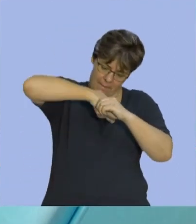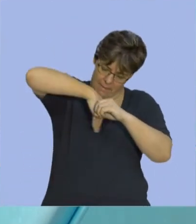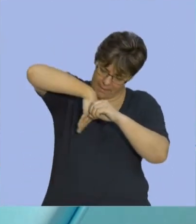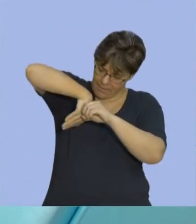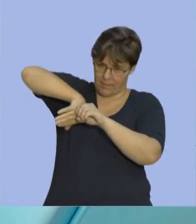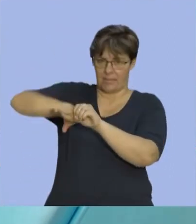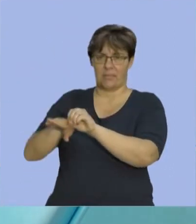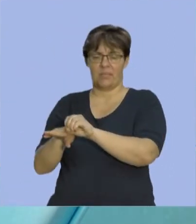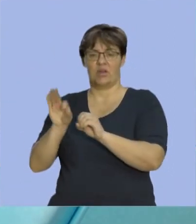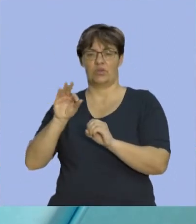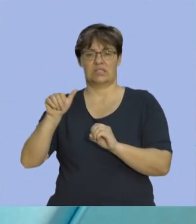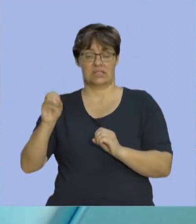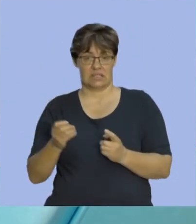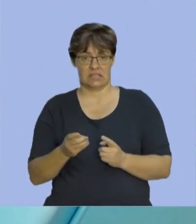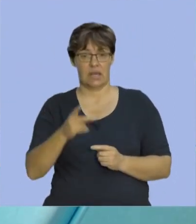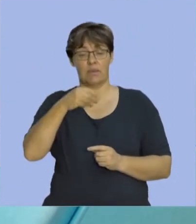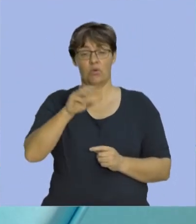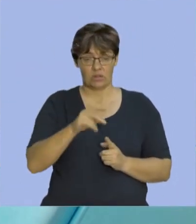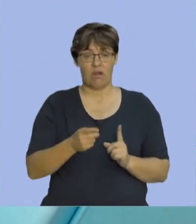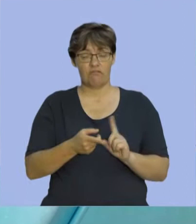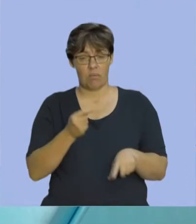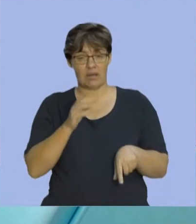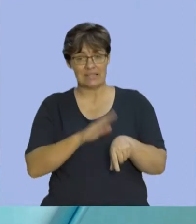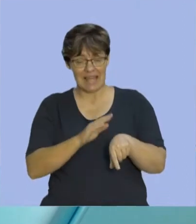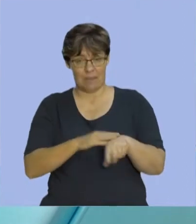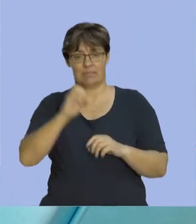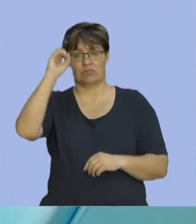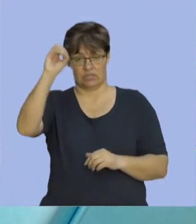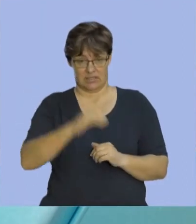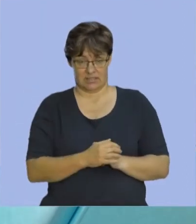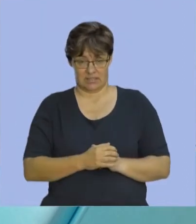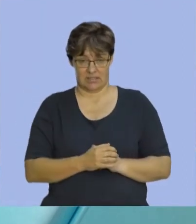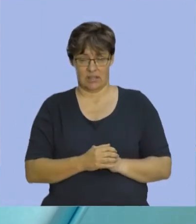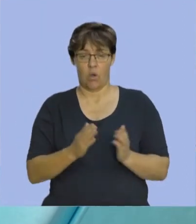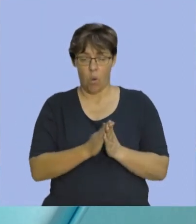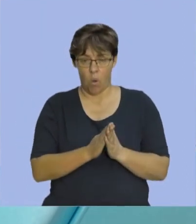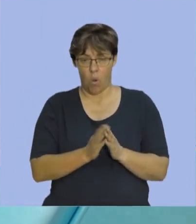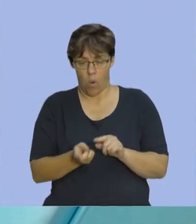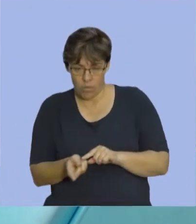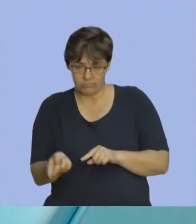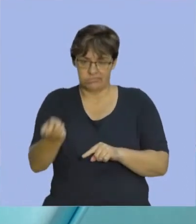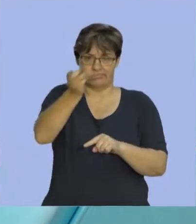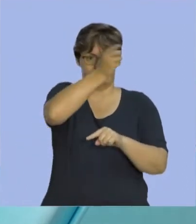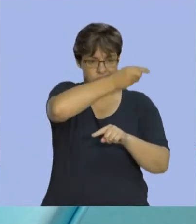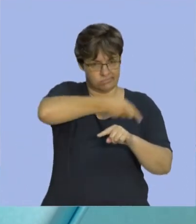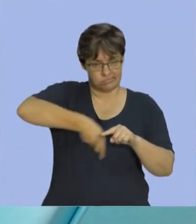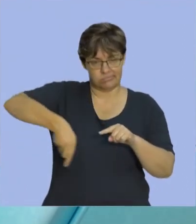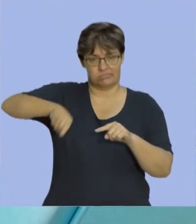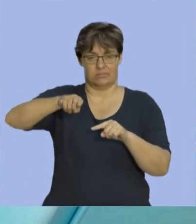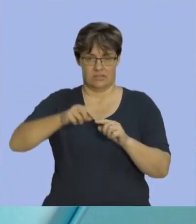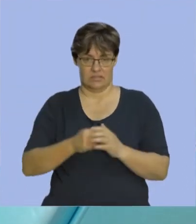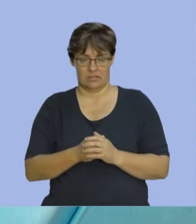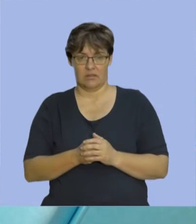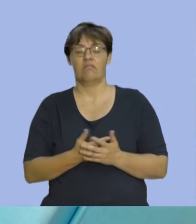that's what the period is. So the period will be the time in degrees, right? Or the distance in